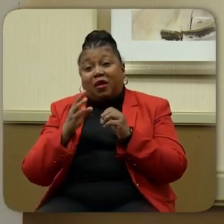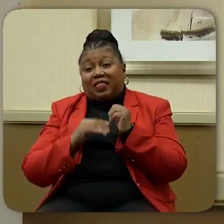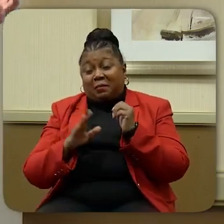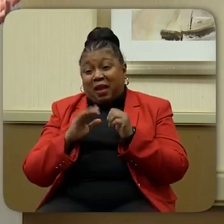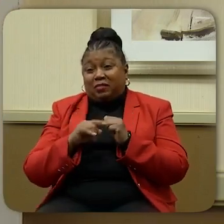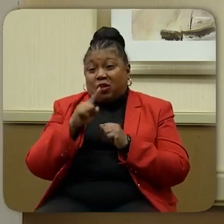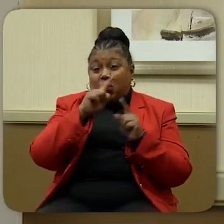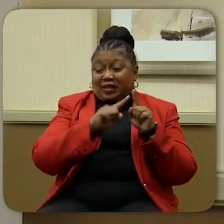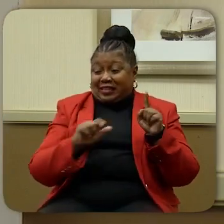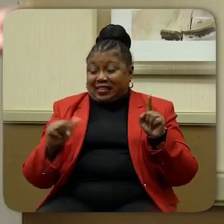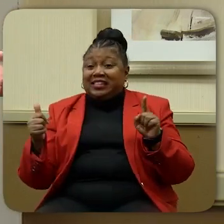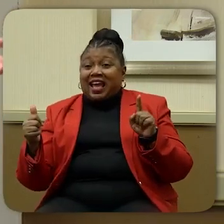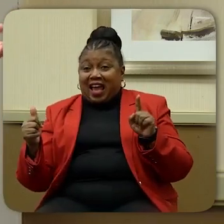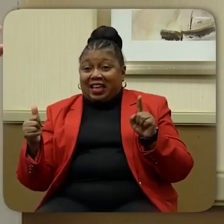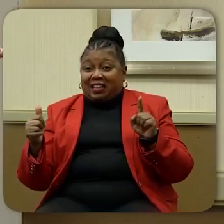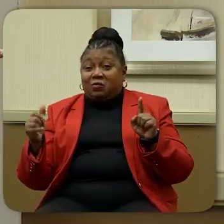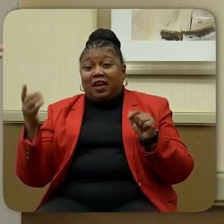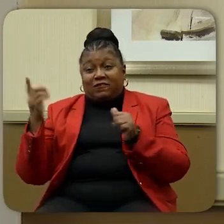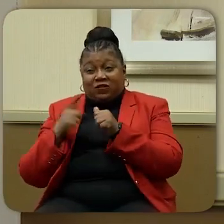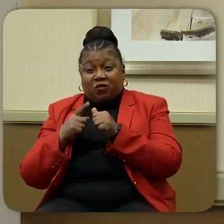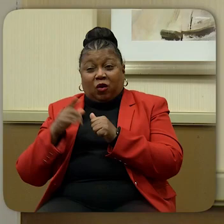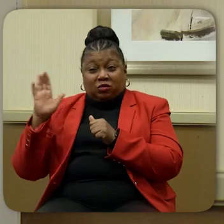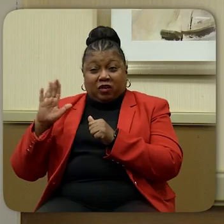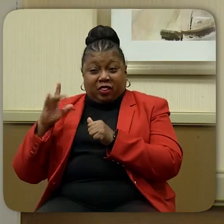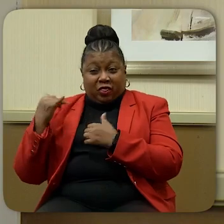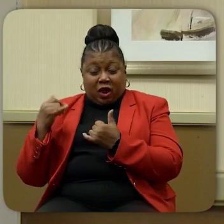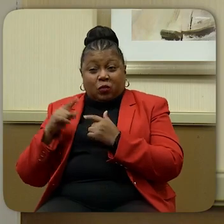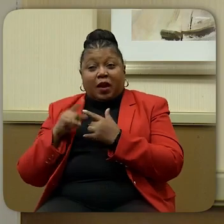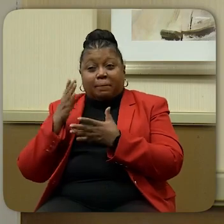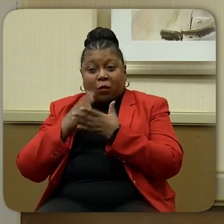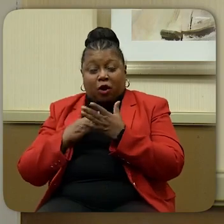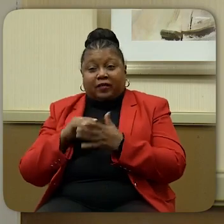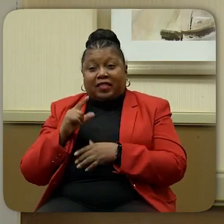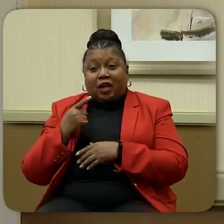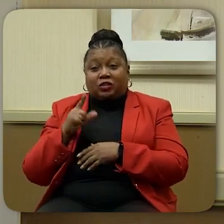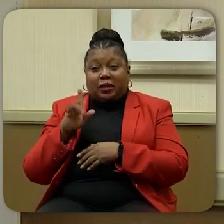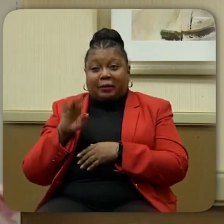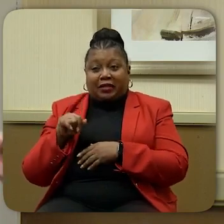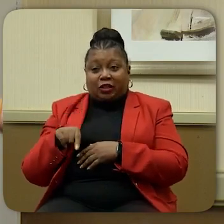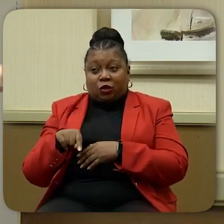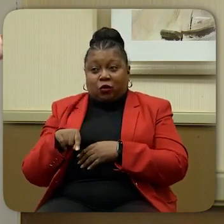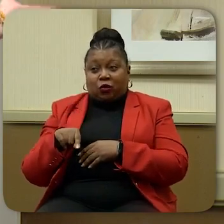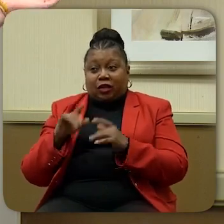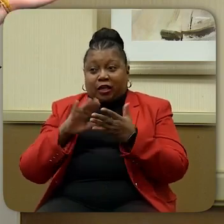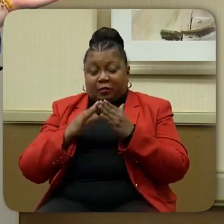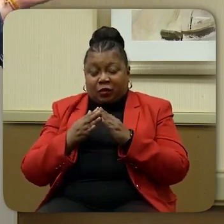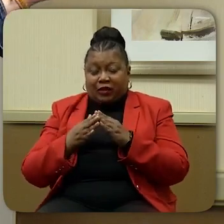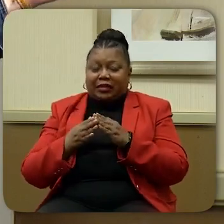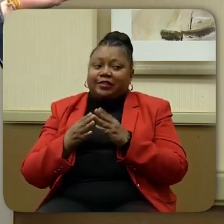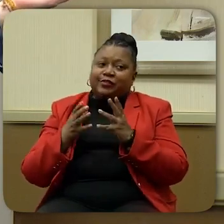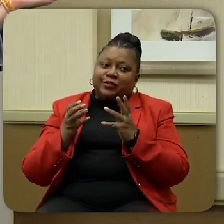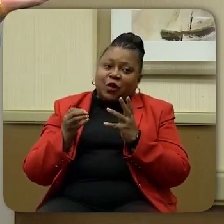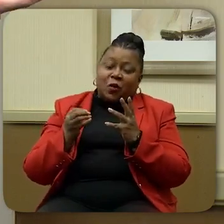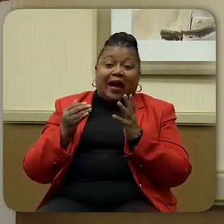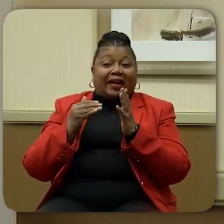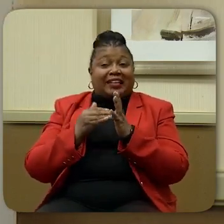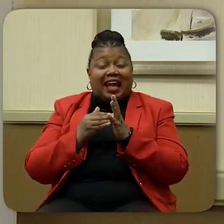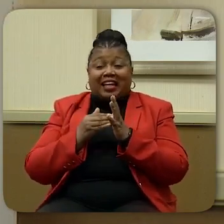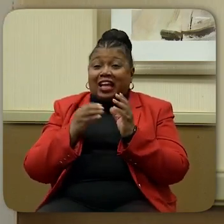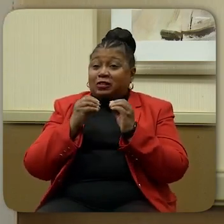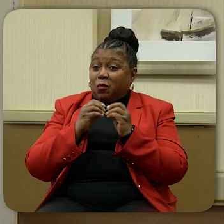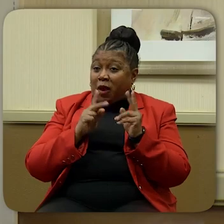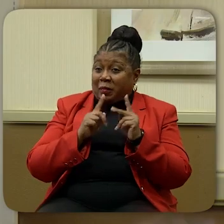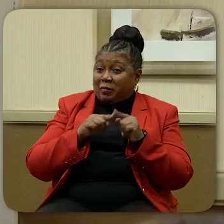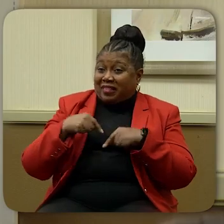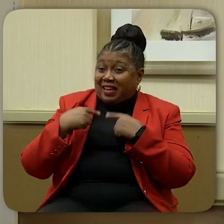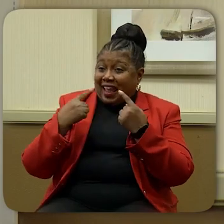maybe the 1 in 10 that we originally thought were part of the LGBTQ community. So again, is it more